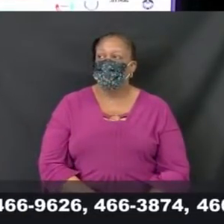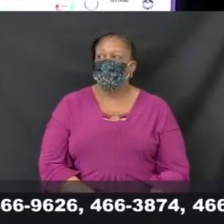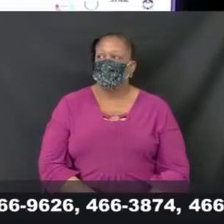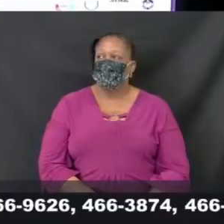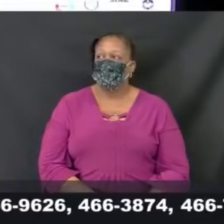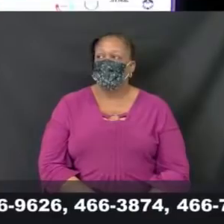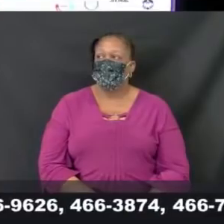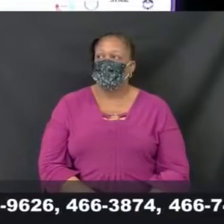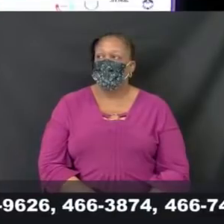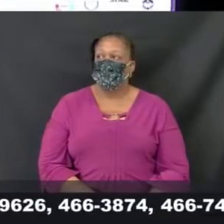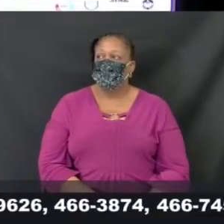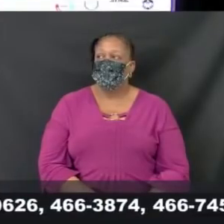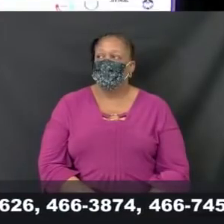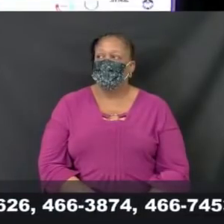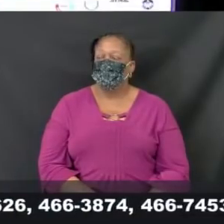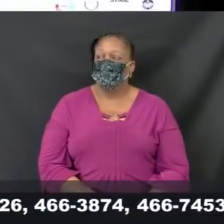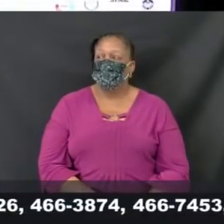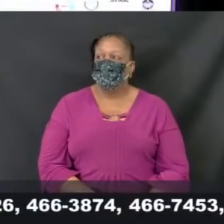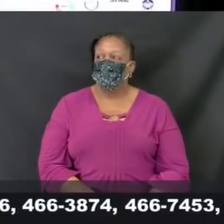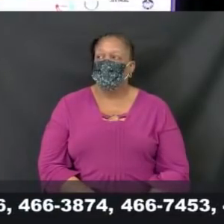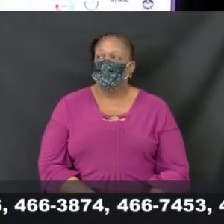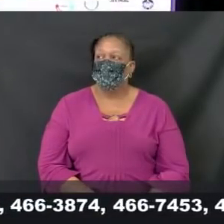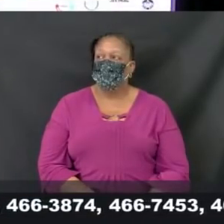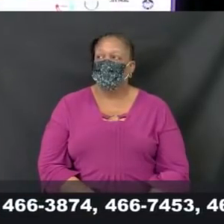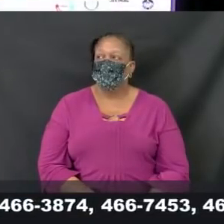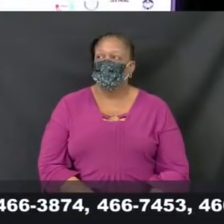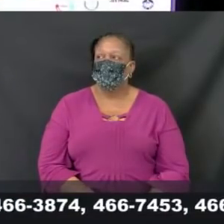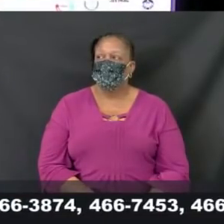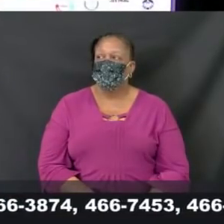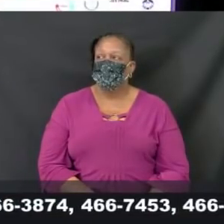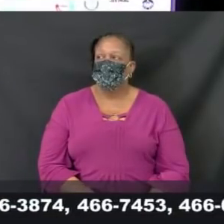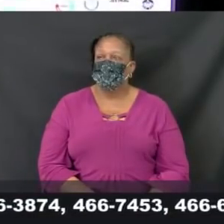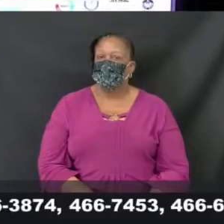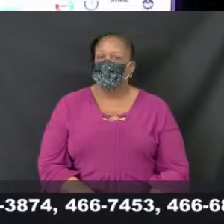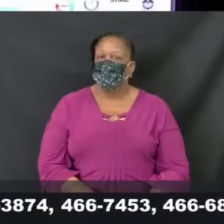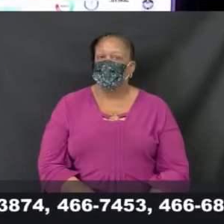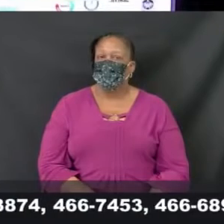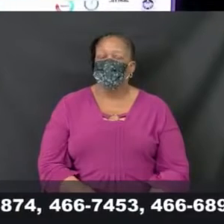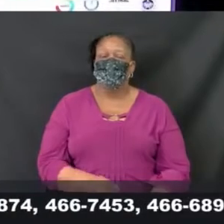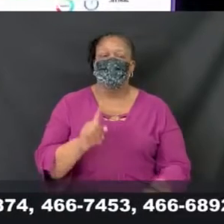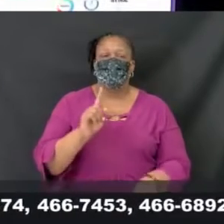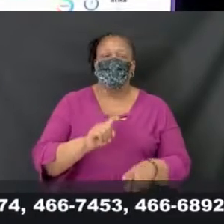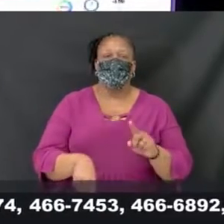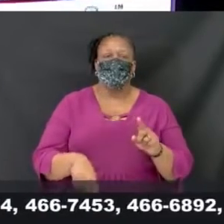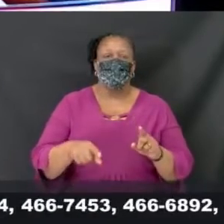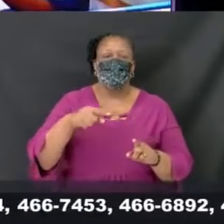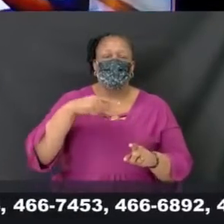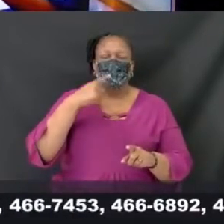detect between the common flu and the COVID.